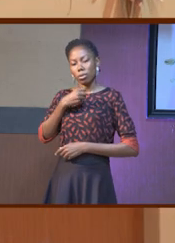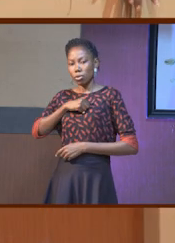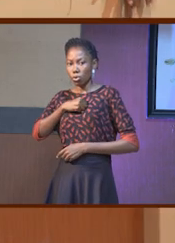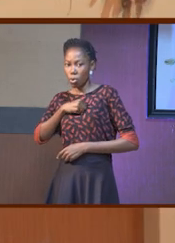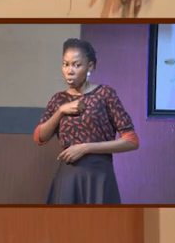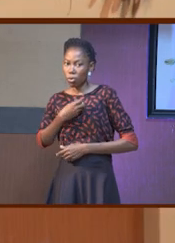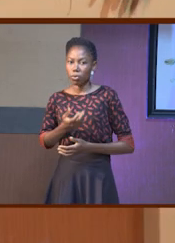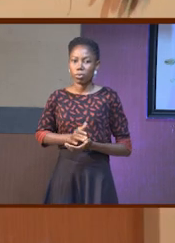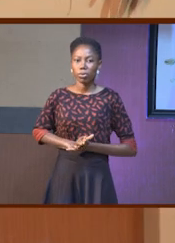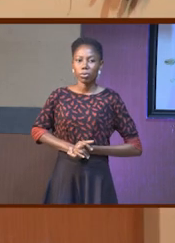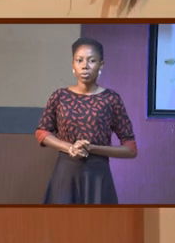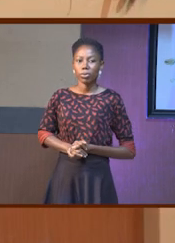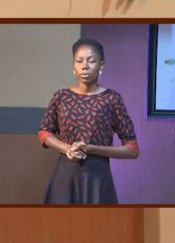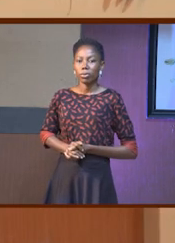that.